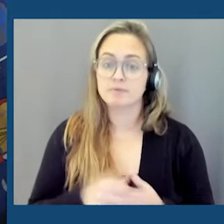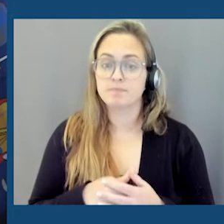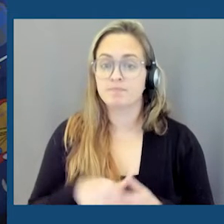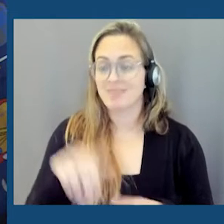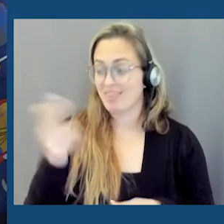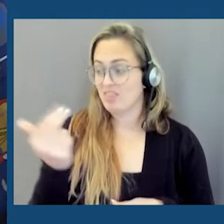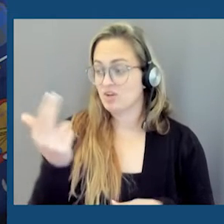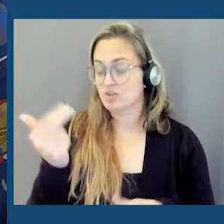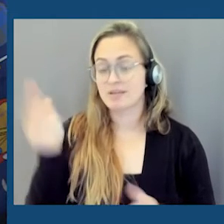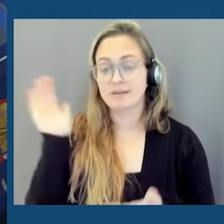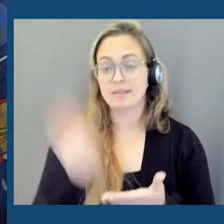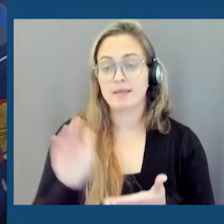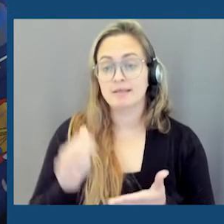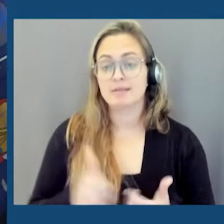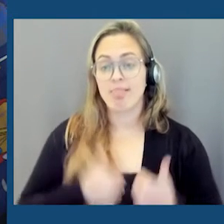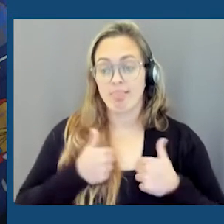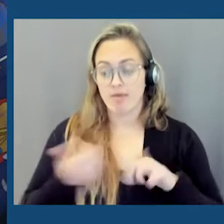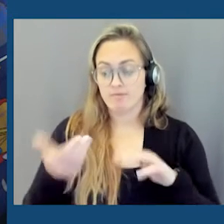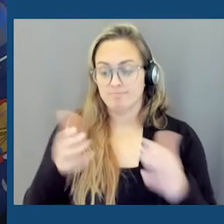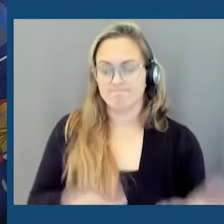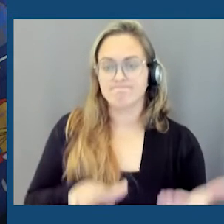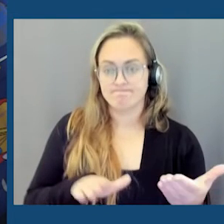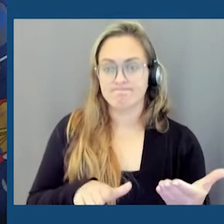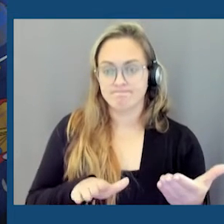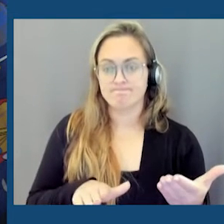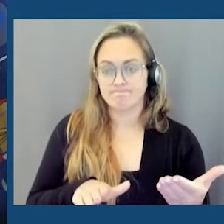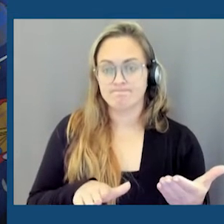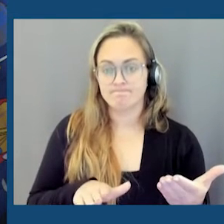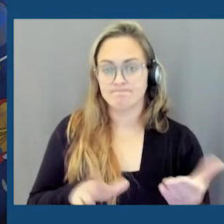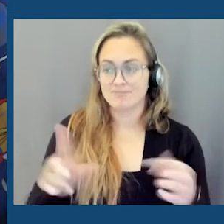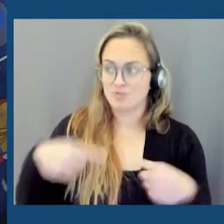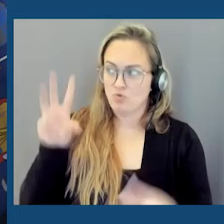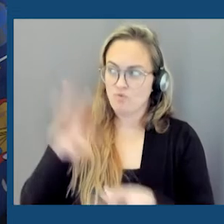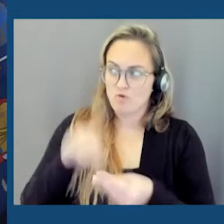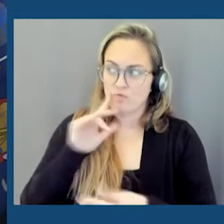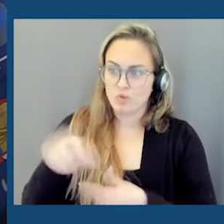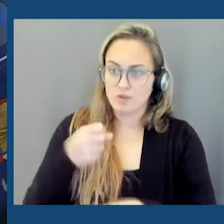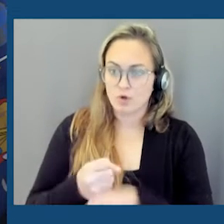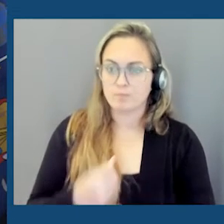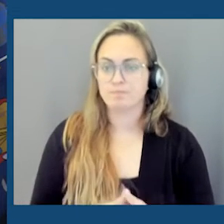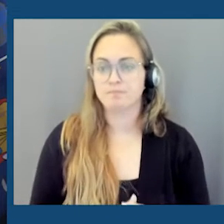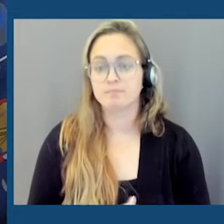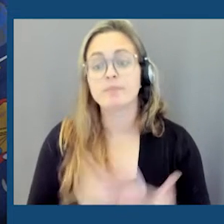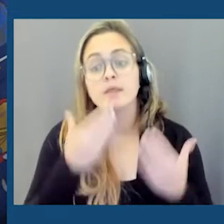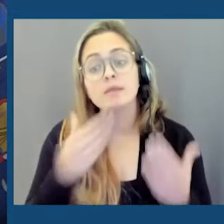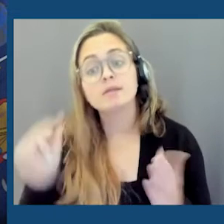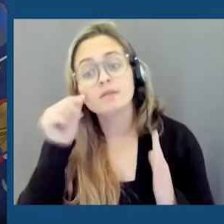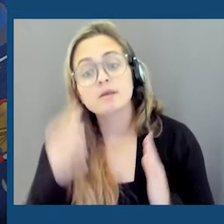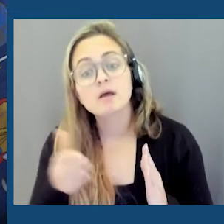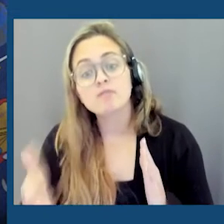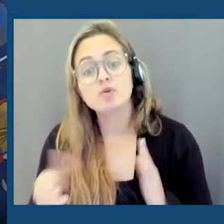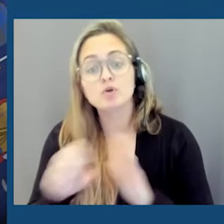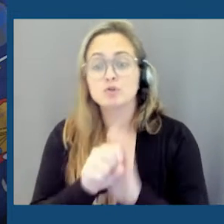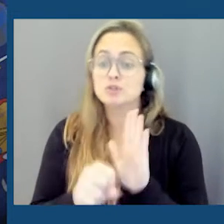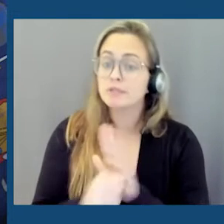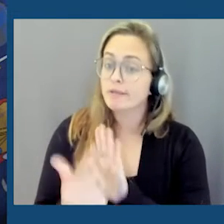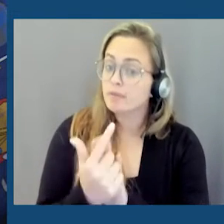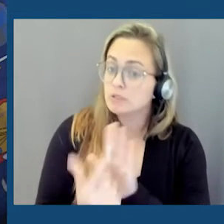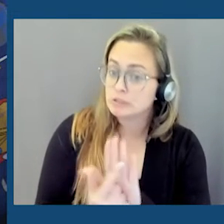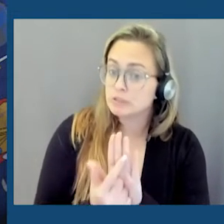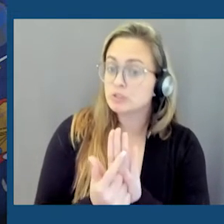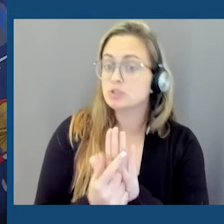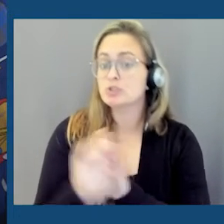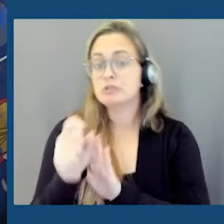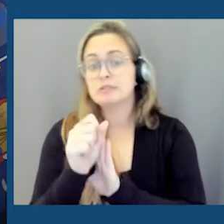13 fewer lives lost to gun violence so far this year. Thanks to the governor, state legislature, state